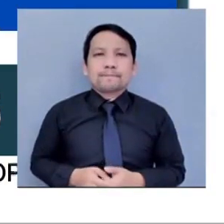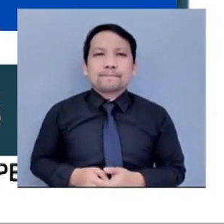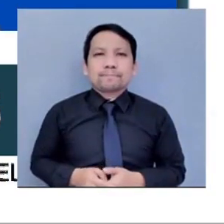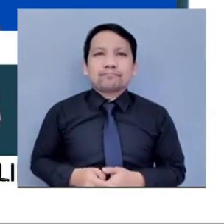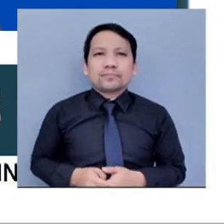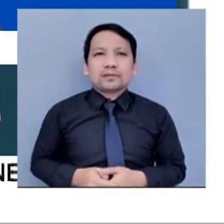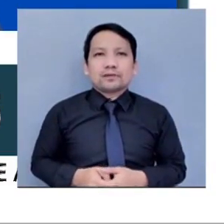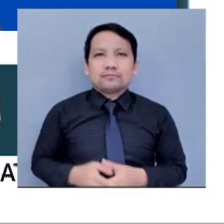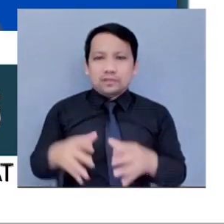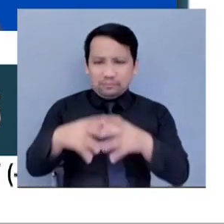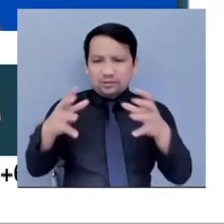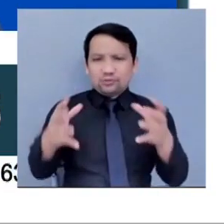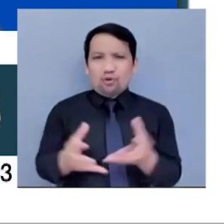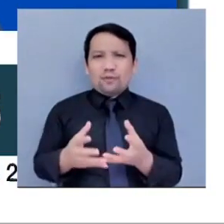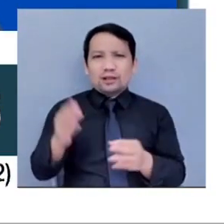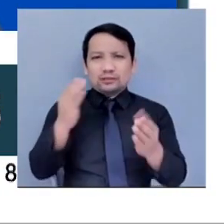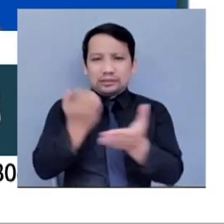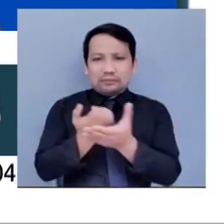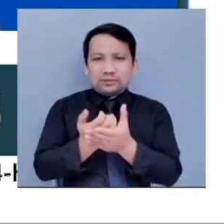So,